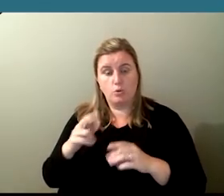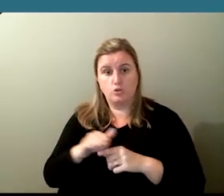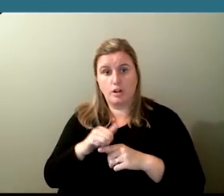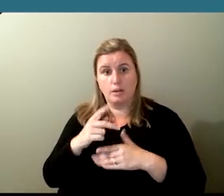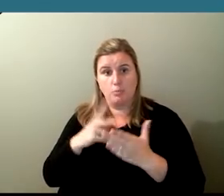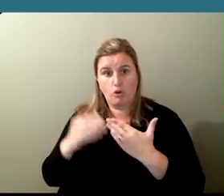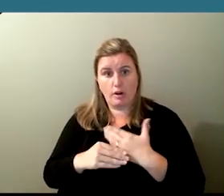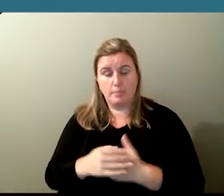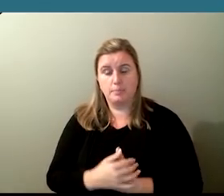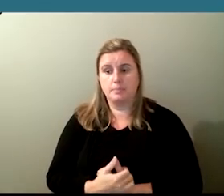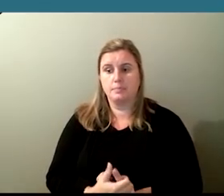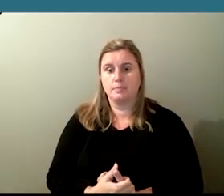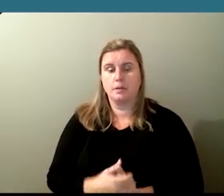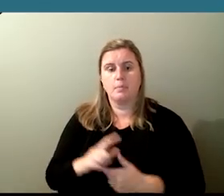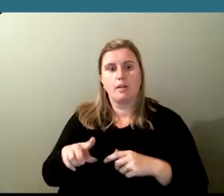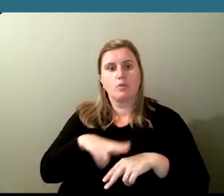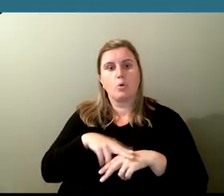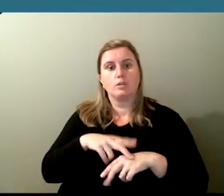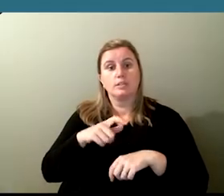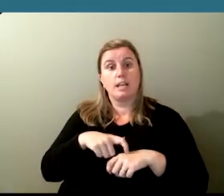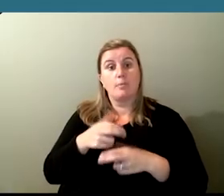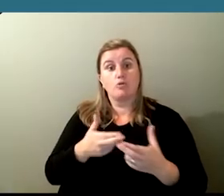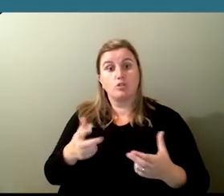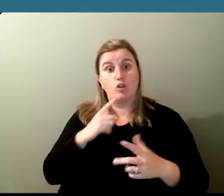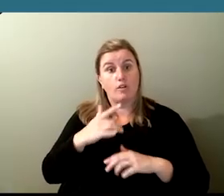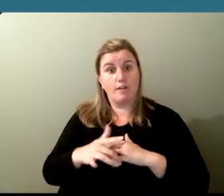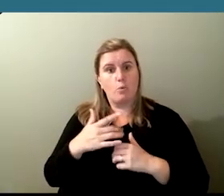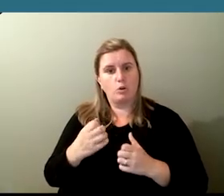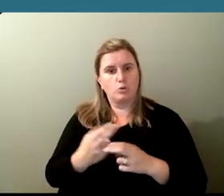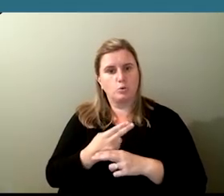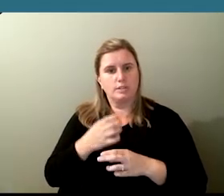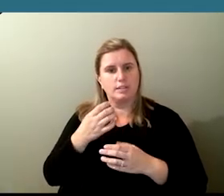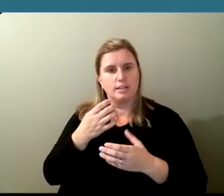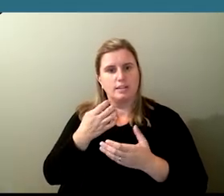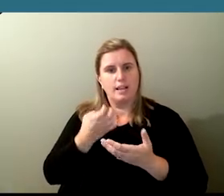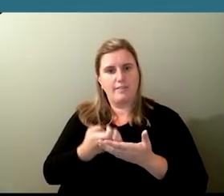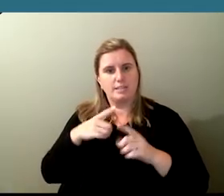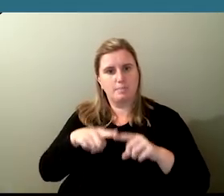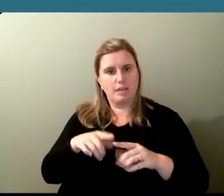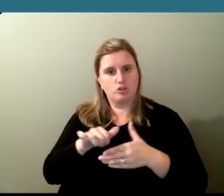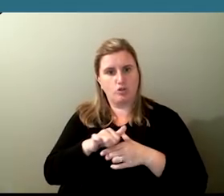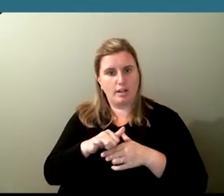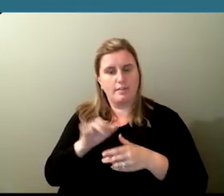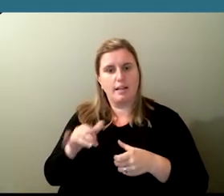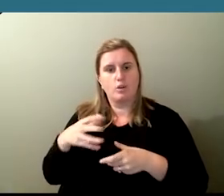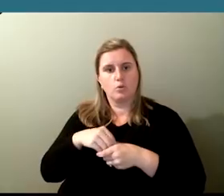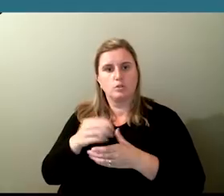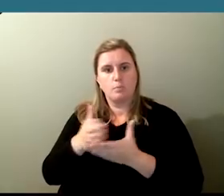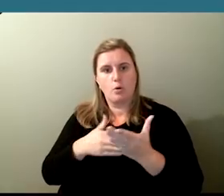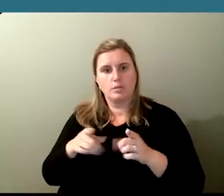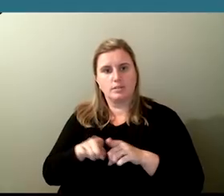program, that of course, if time and resources are available, we want to use evidence-based training that includes components such